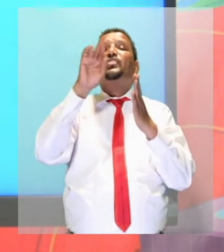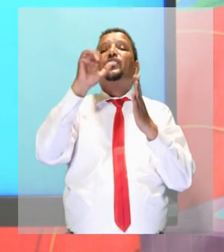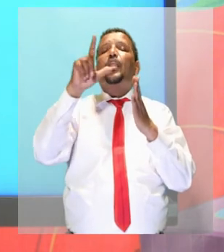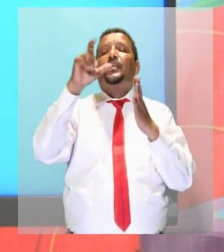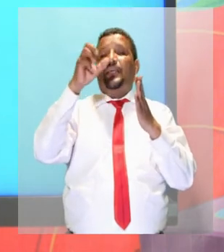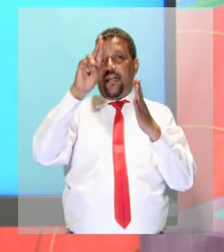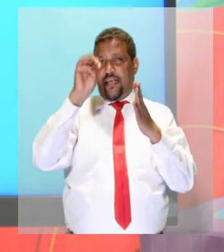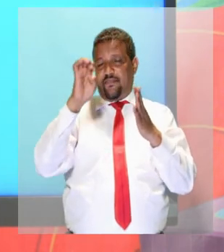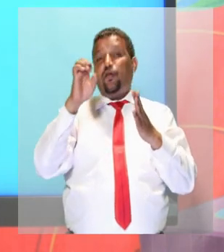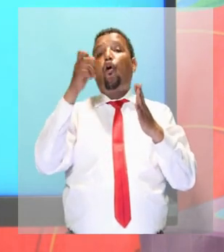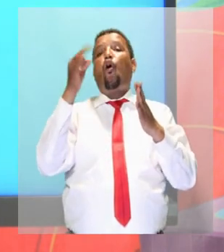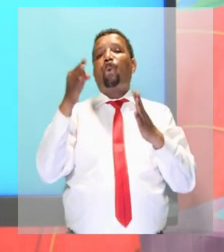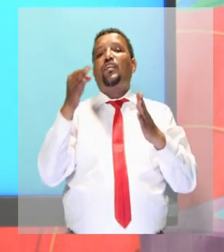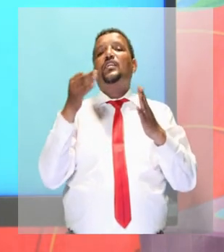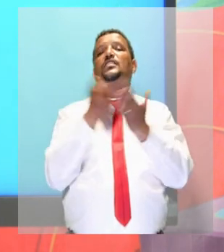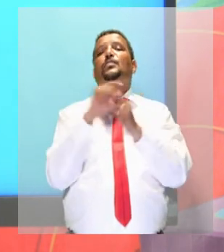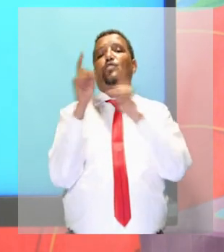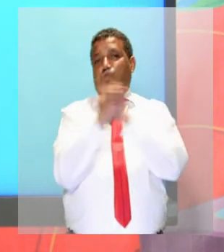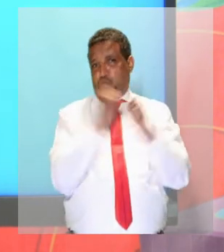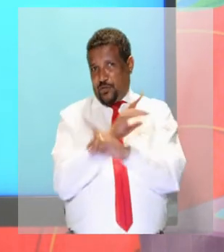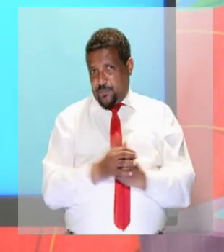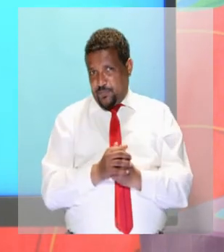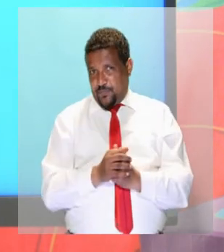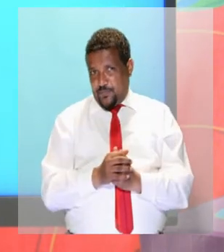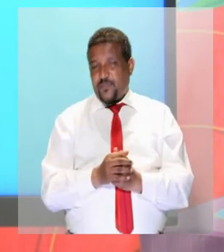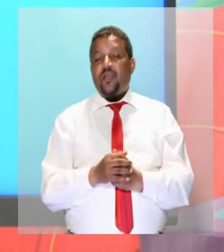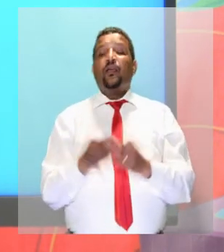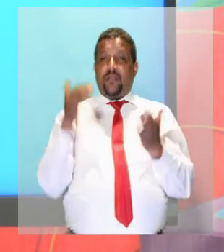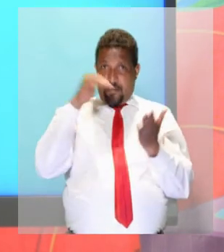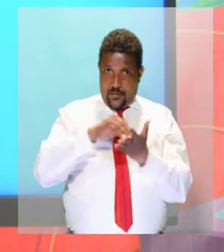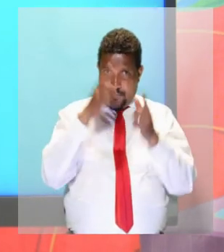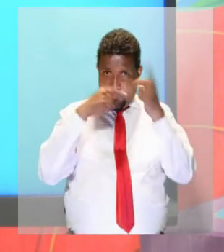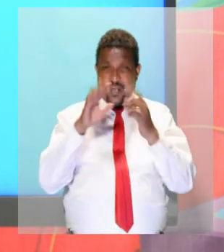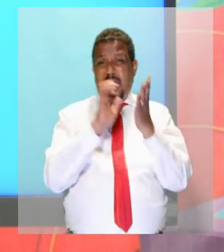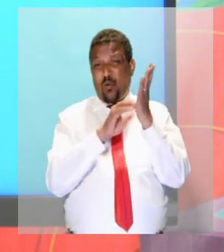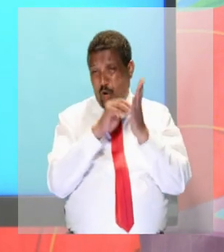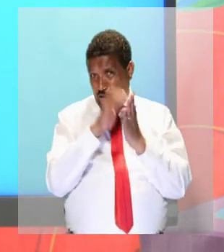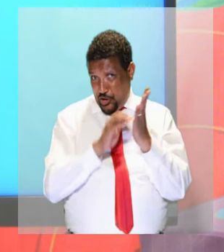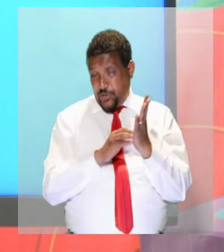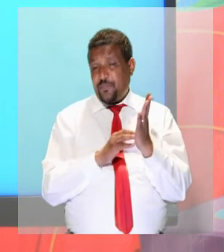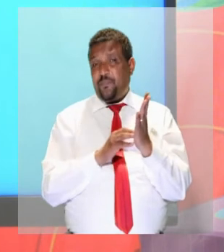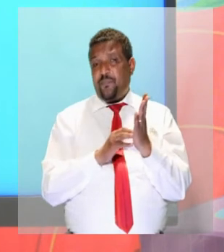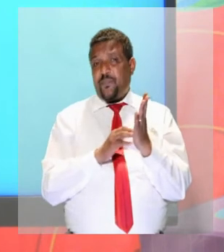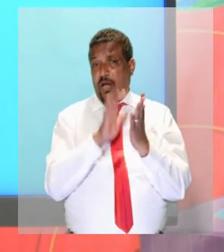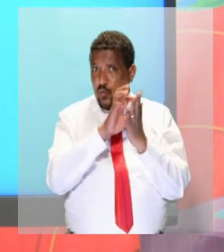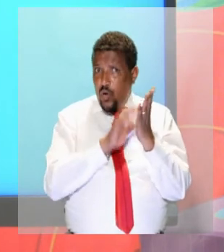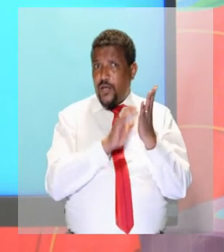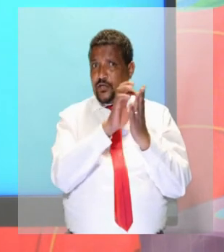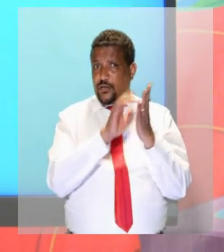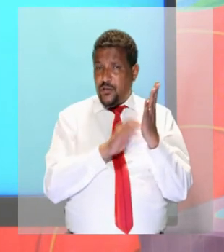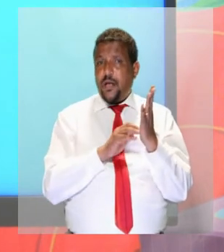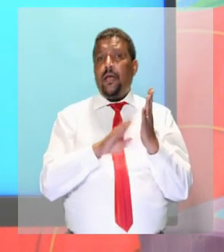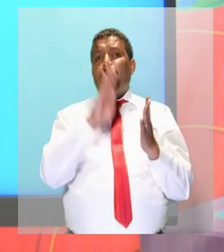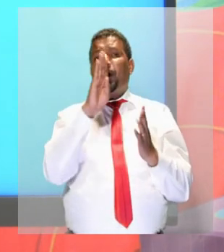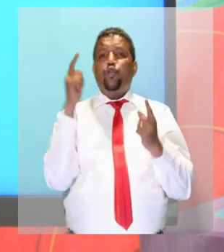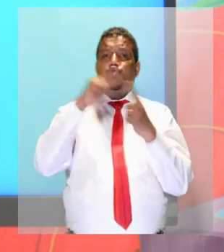substitution. Again, when we come across from combination B to